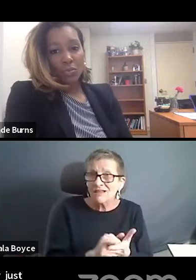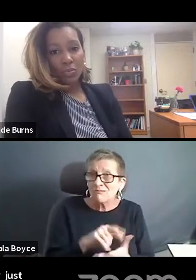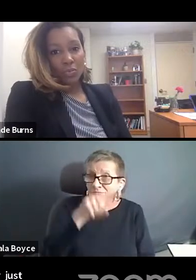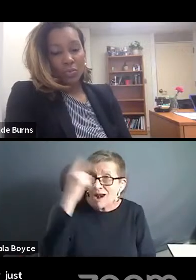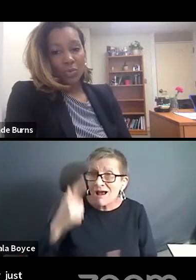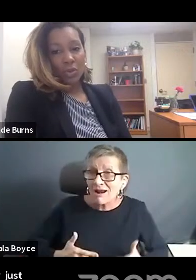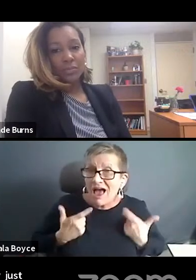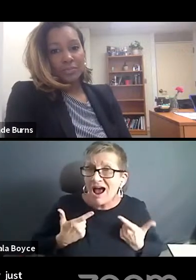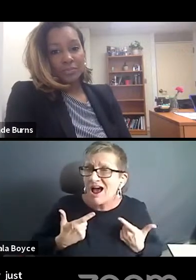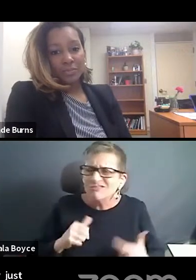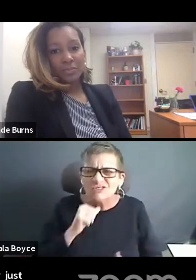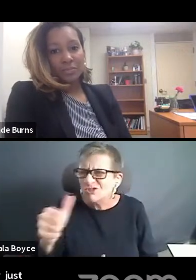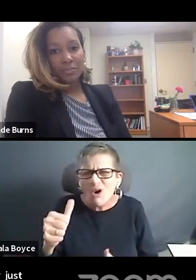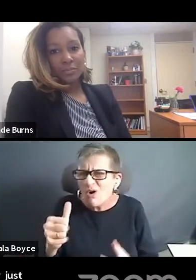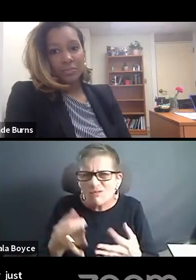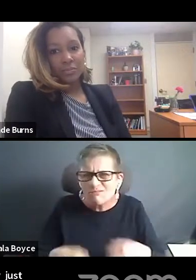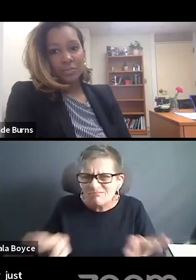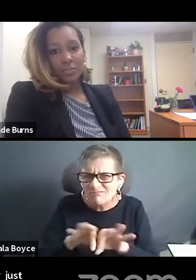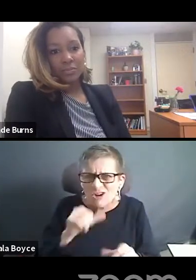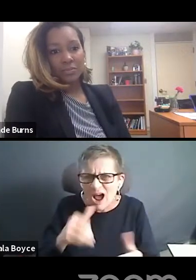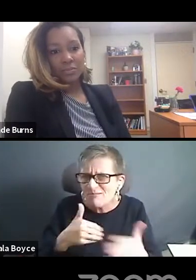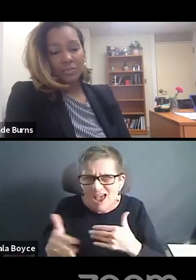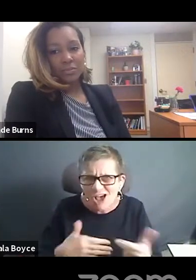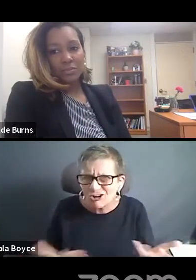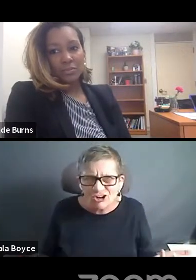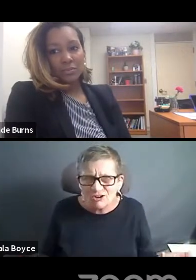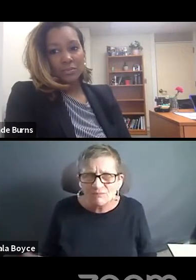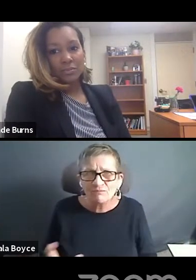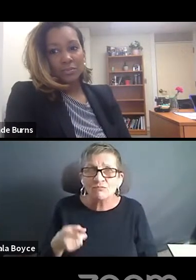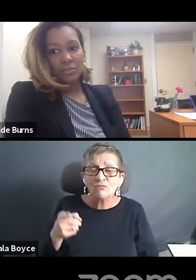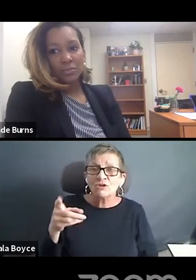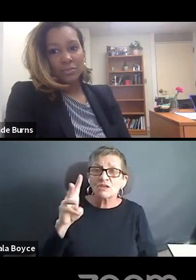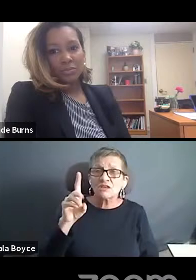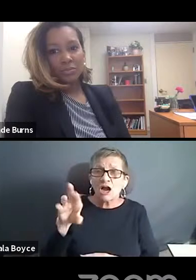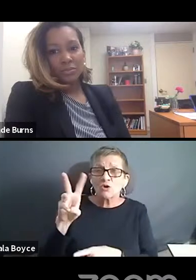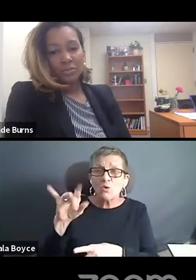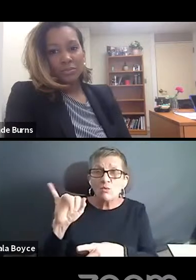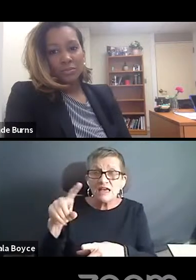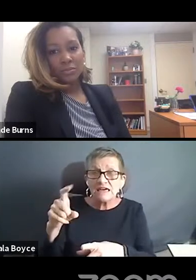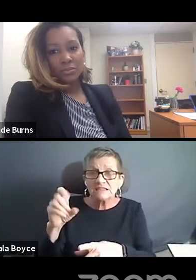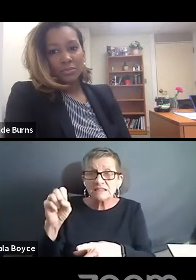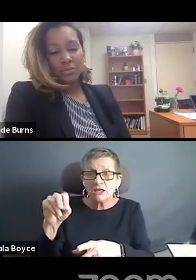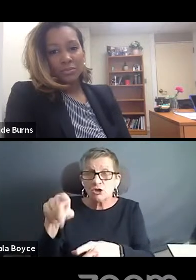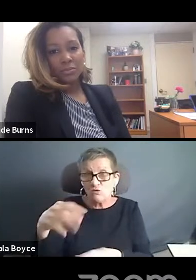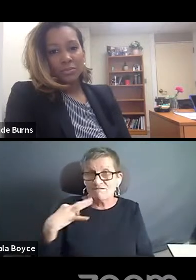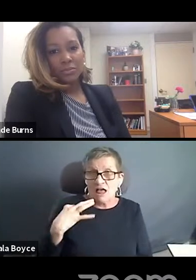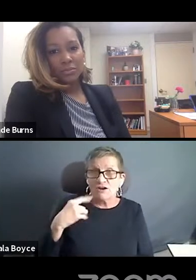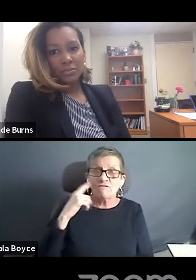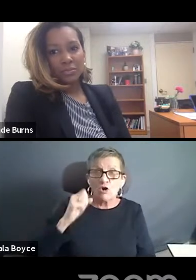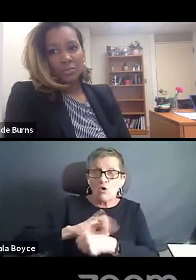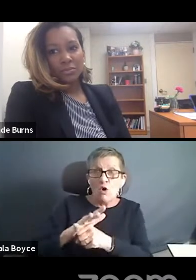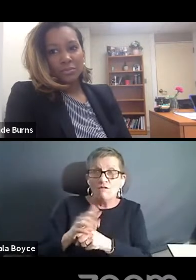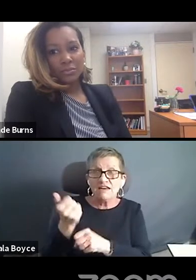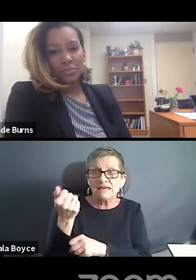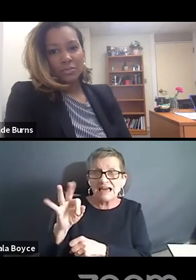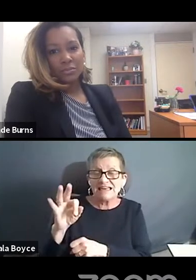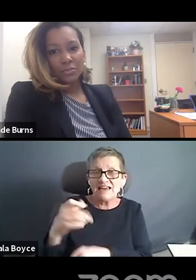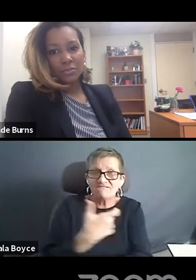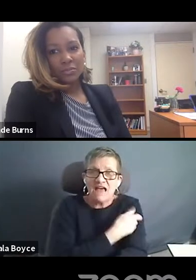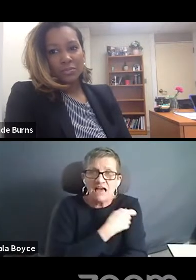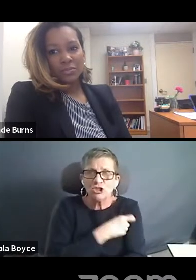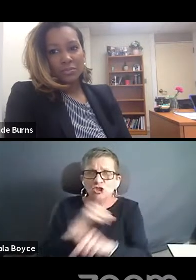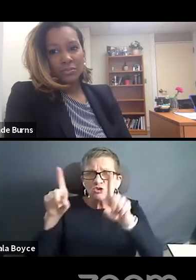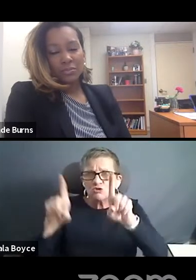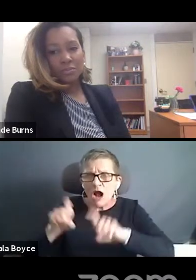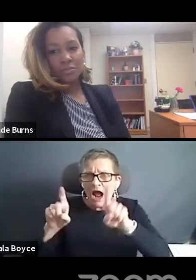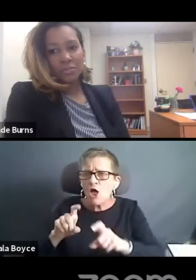matter, Dr. Wixson, you volunteered for a COVID-19 vaccine trial last year. What made you volunteer?